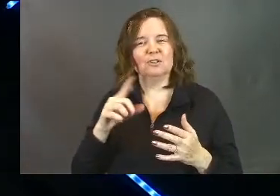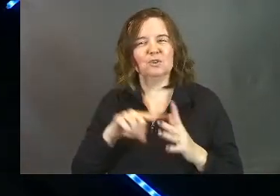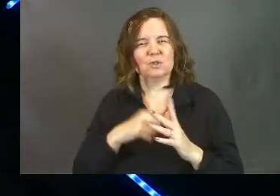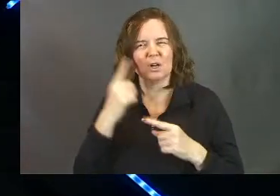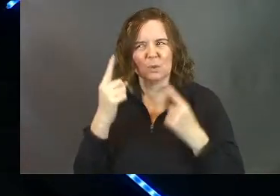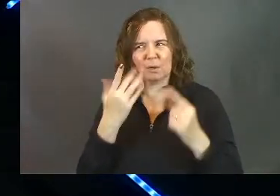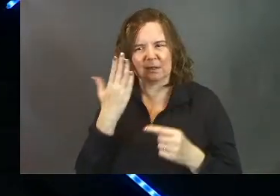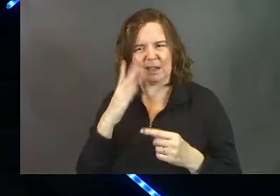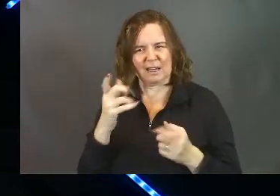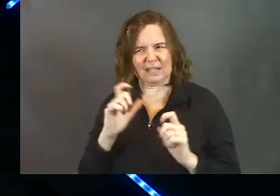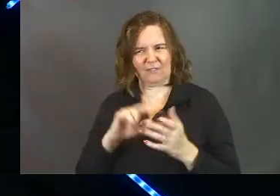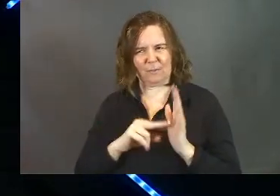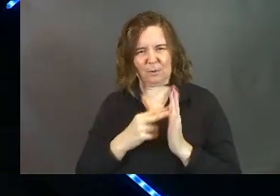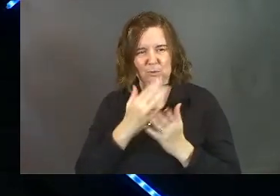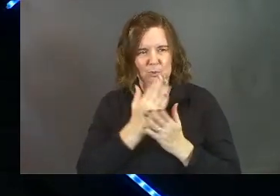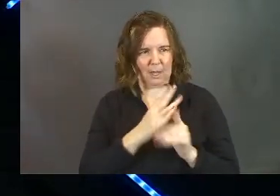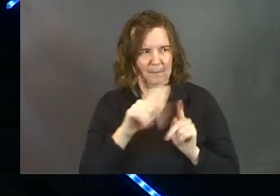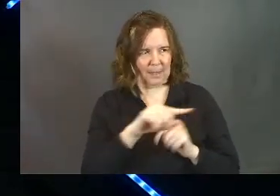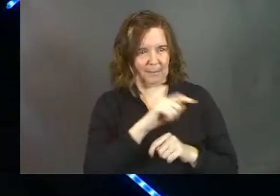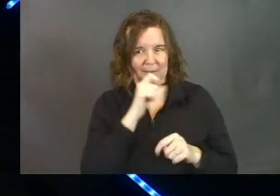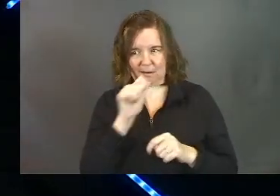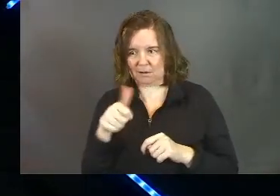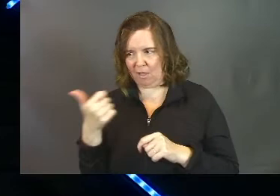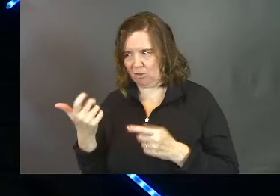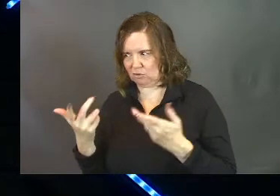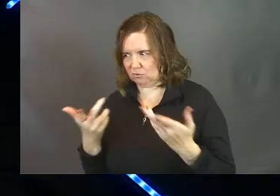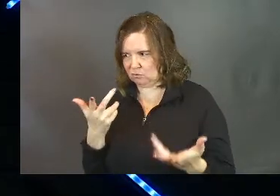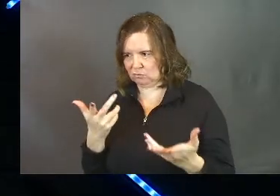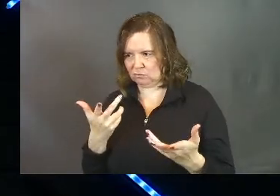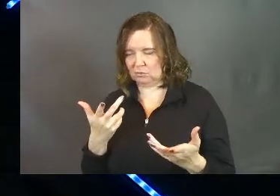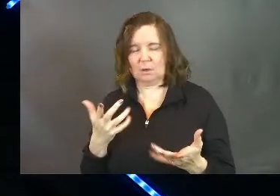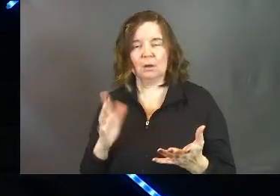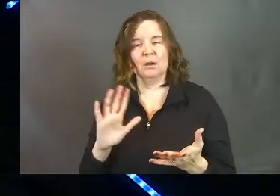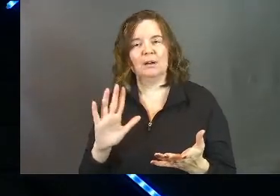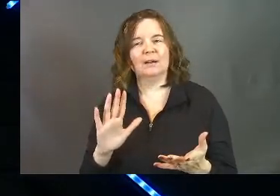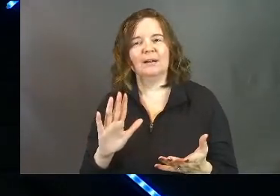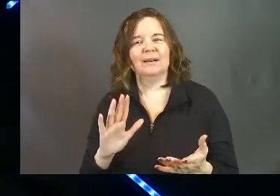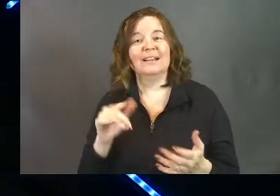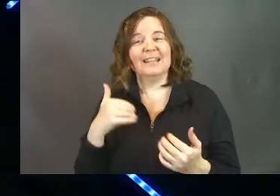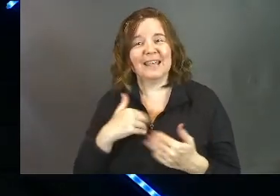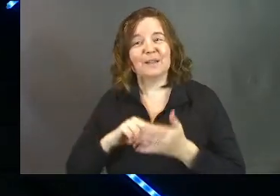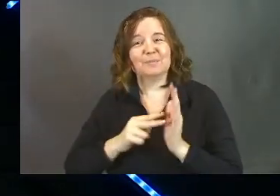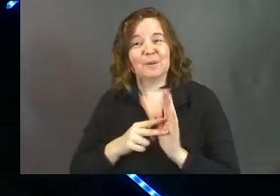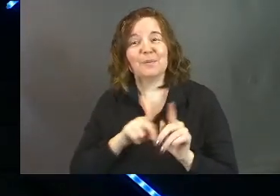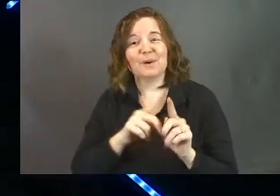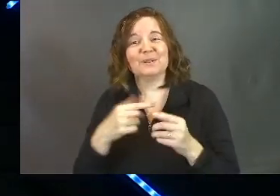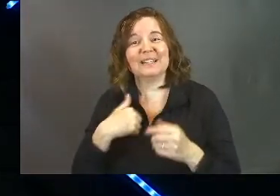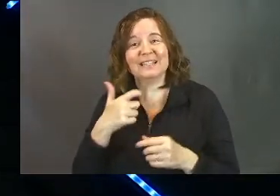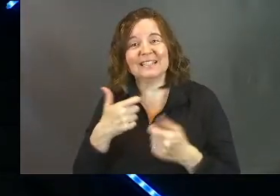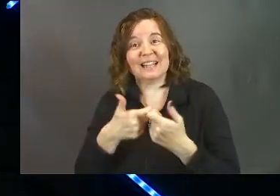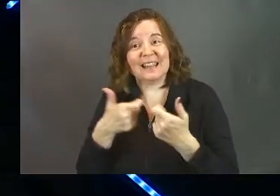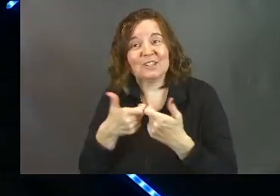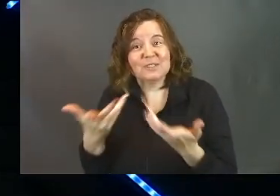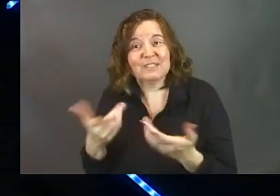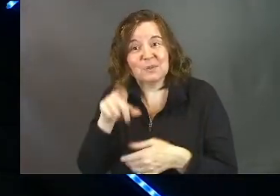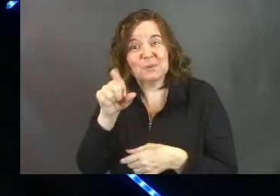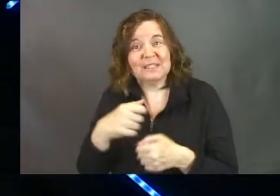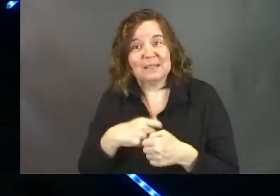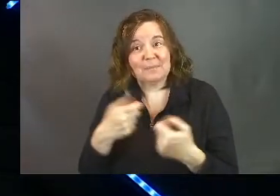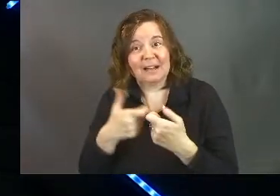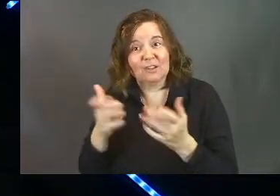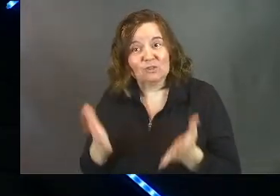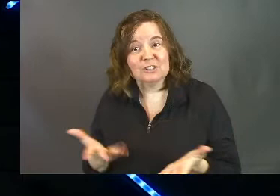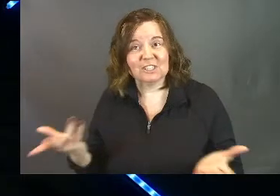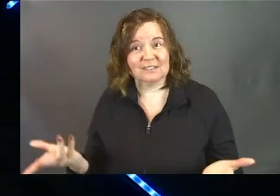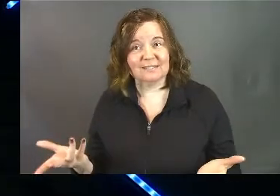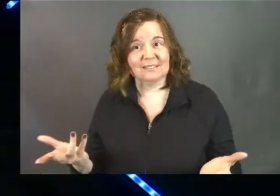start to wonder, does God give purpose to some people and not to others? Like, he's got purpose, but also he needs electricity, so you need to be an